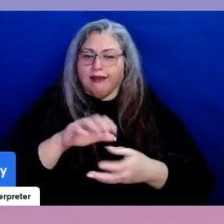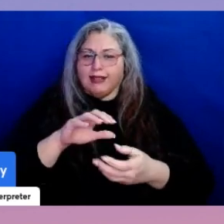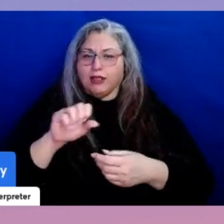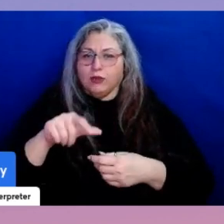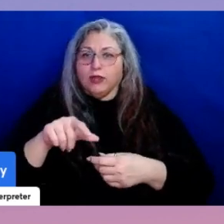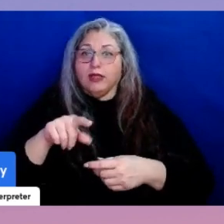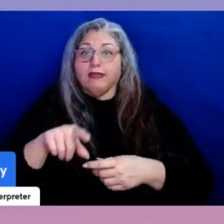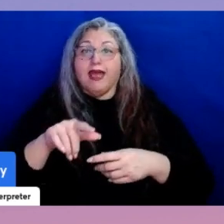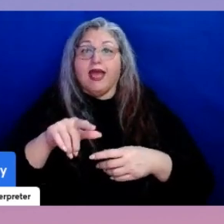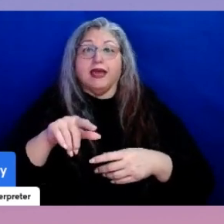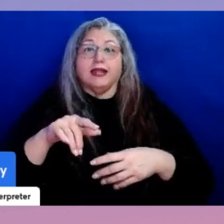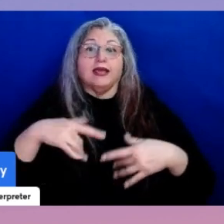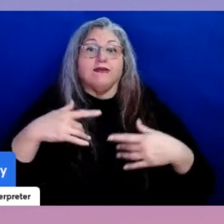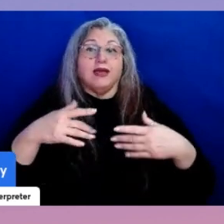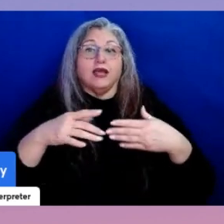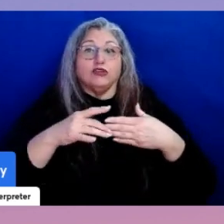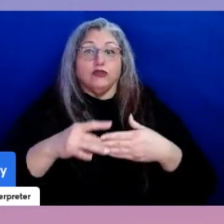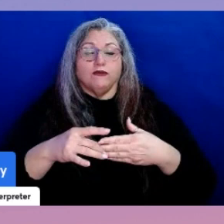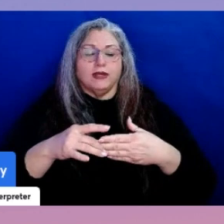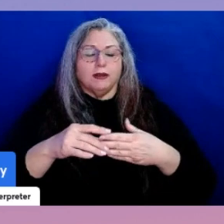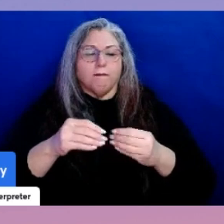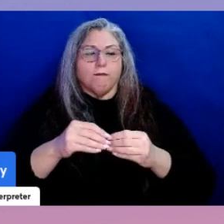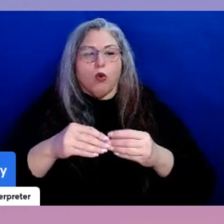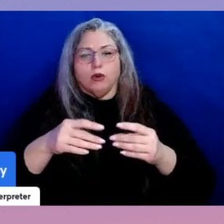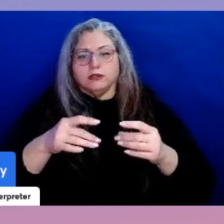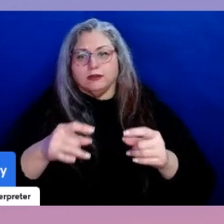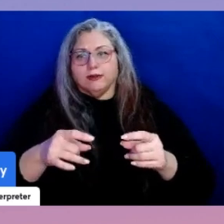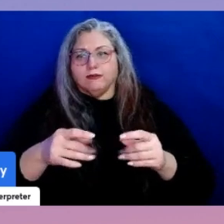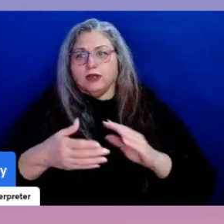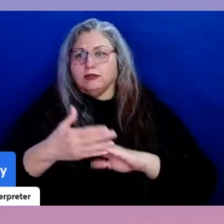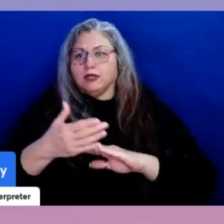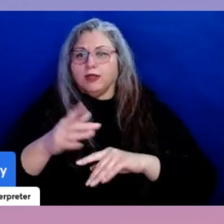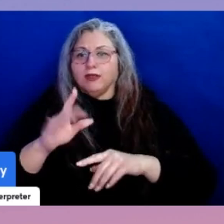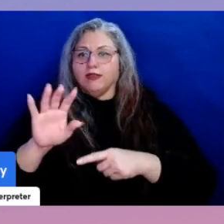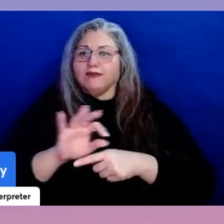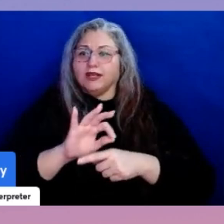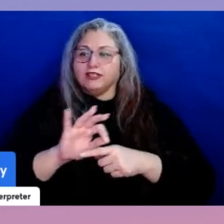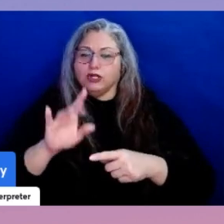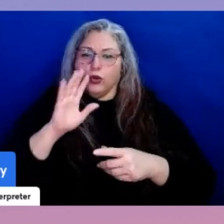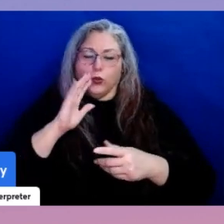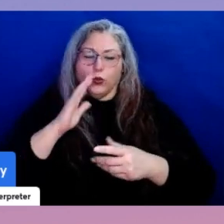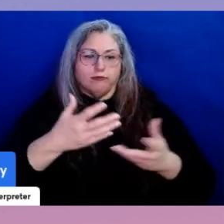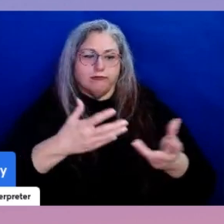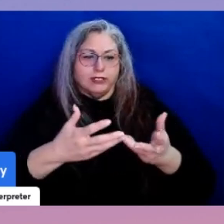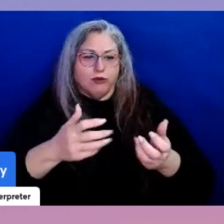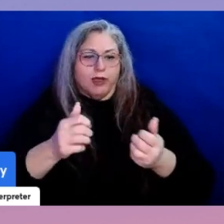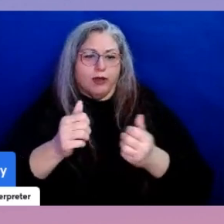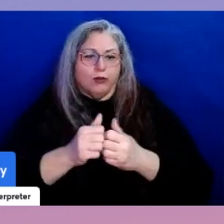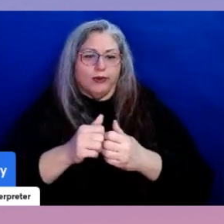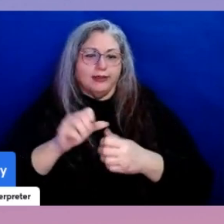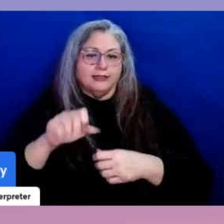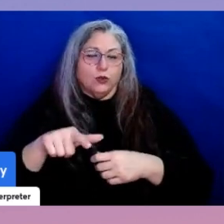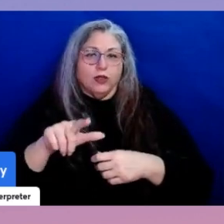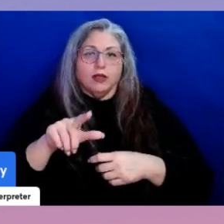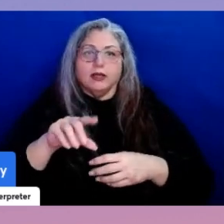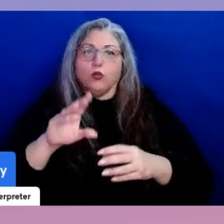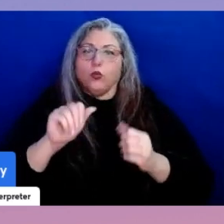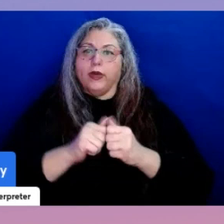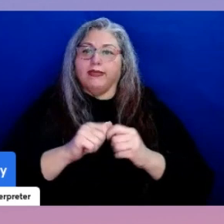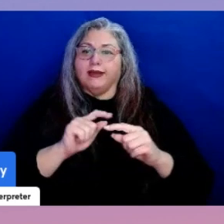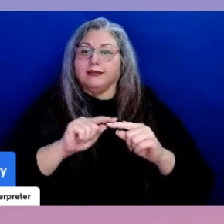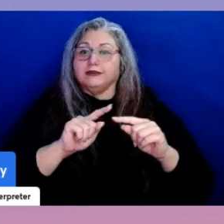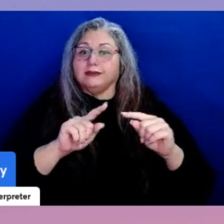architecture allows for seamless execution of functions that interact with Cloud SQL, enabling dynamic and responsive